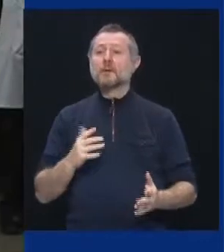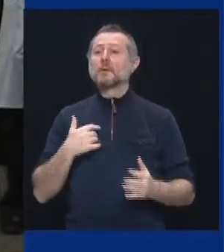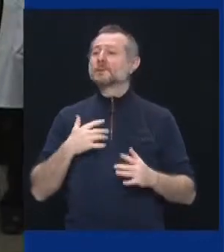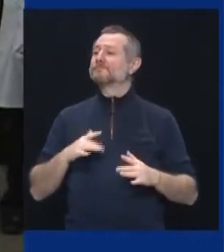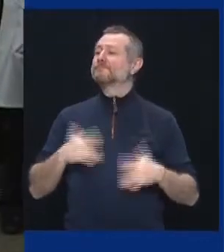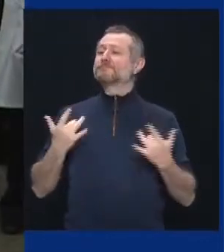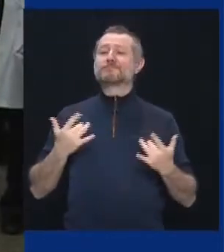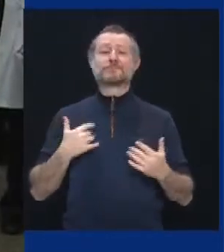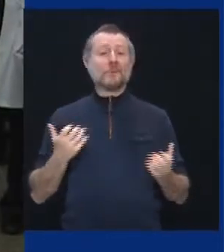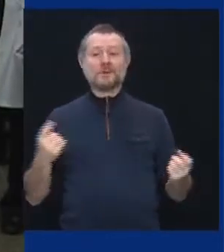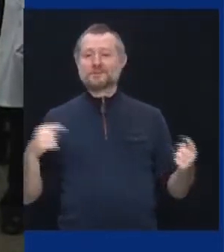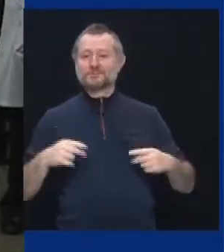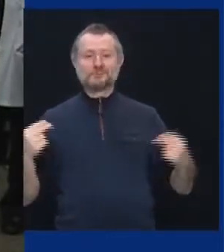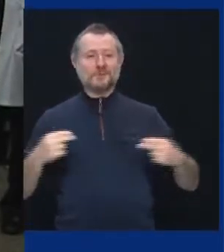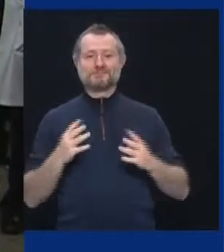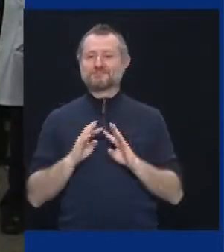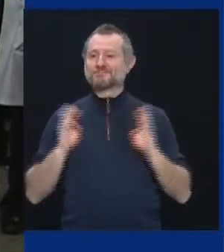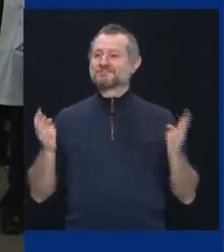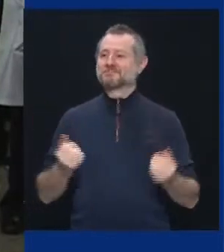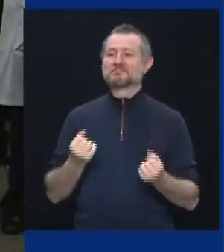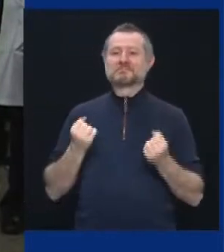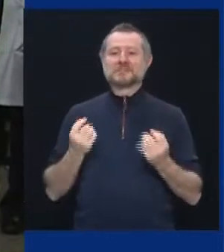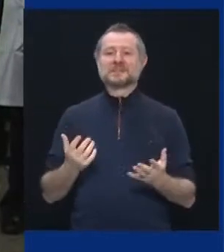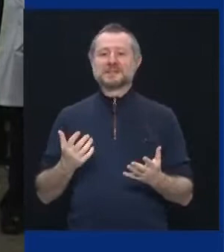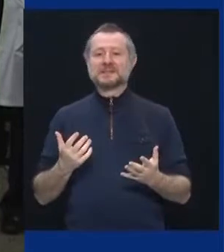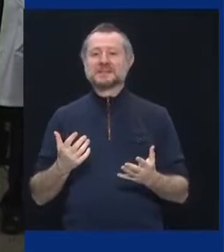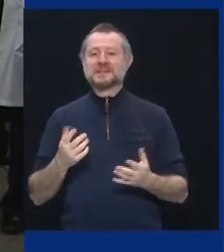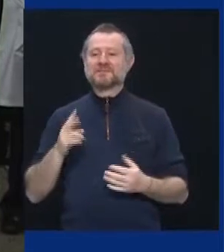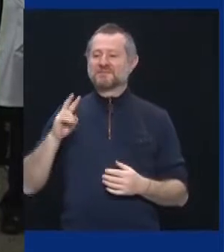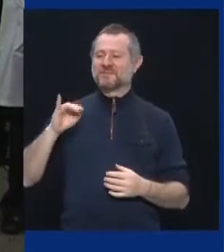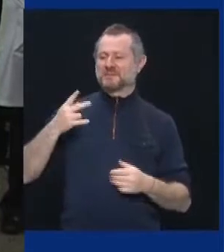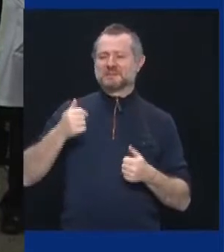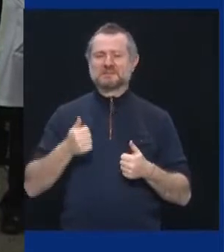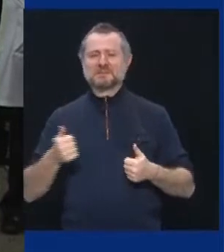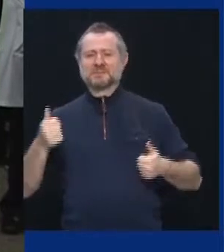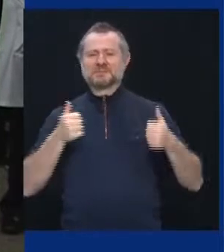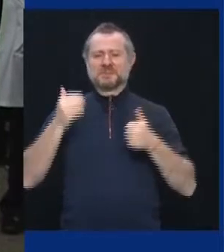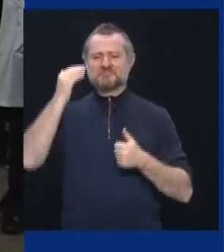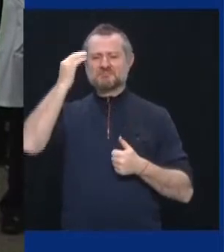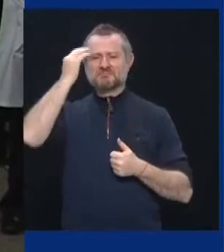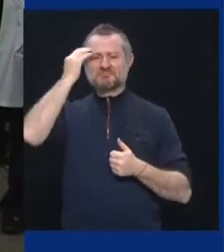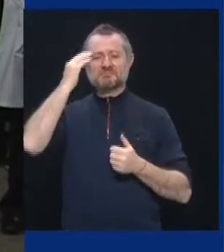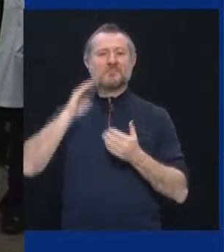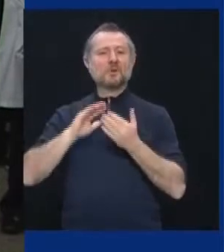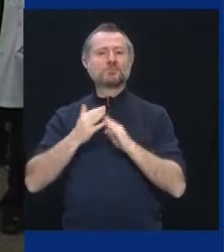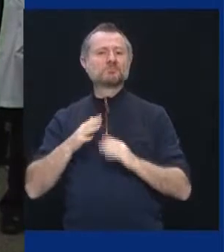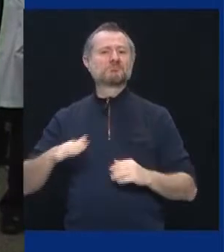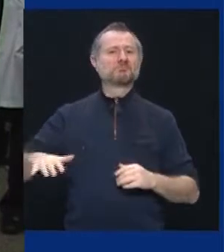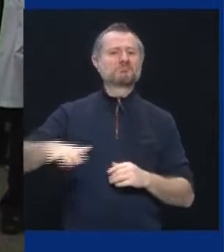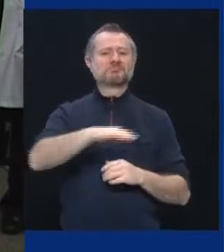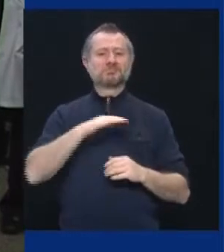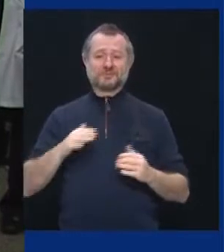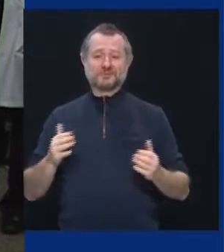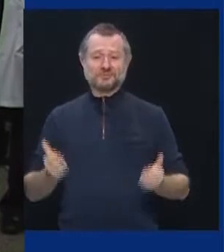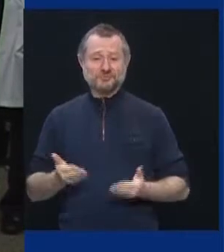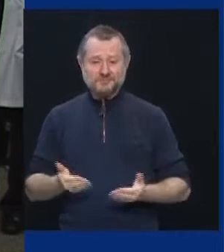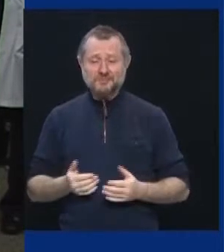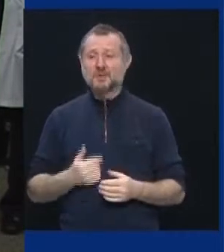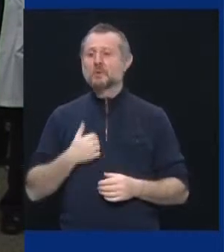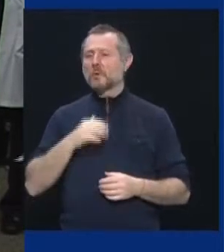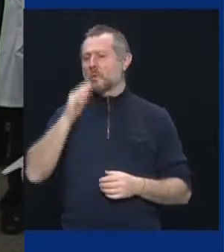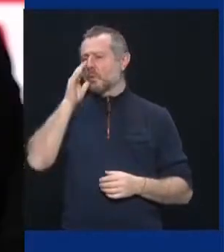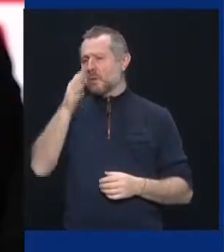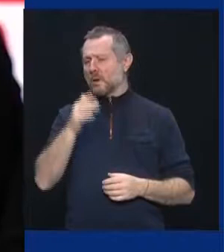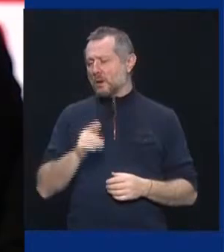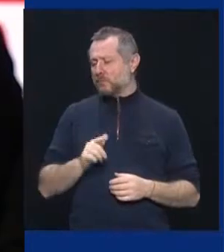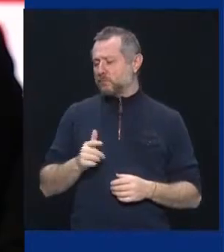many esteemed members of the community and of this effort. We're going to be hearing from a number of them,